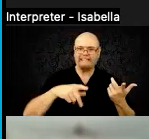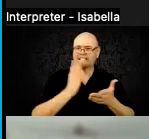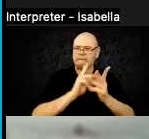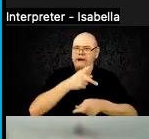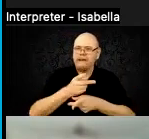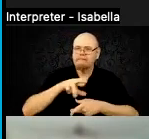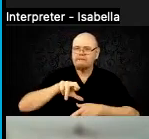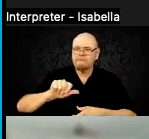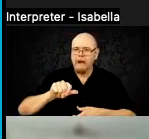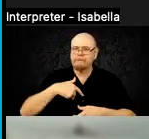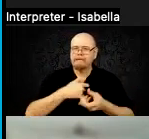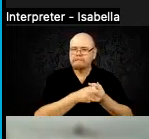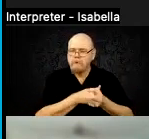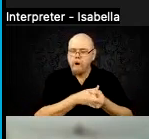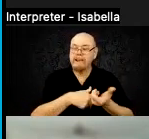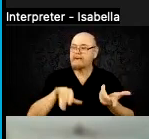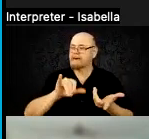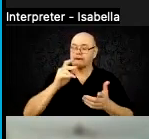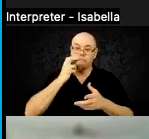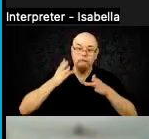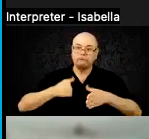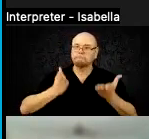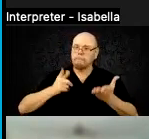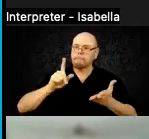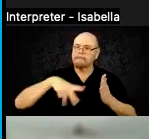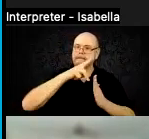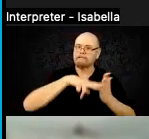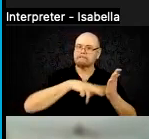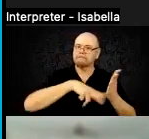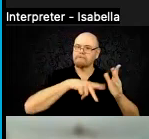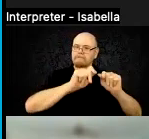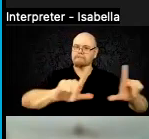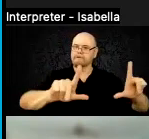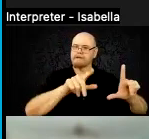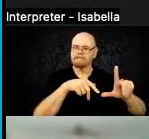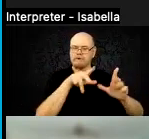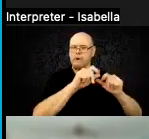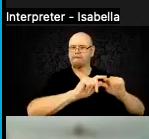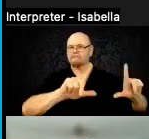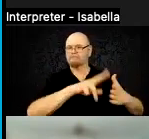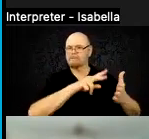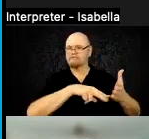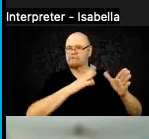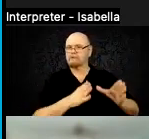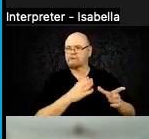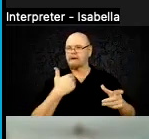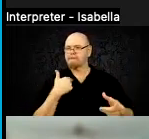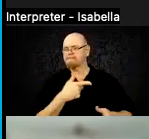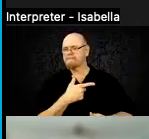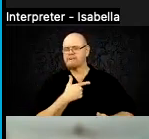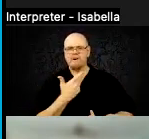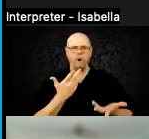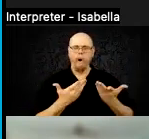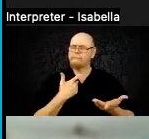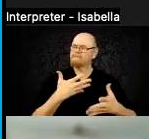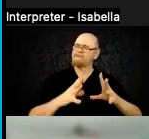lines. DRS can help provide vocational evaluations. So maybe you meet with your counselor and you're not really sure exactly what your career goal is and you